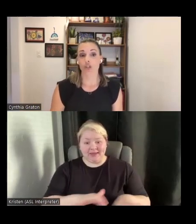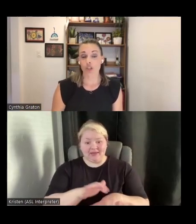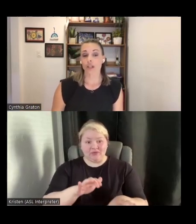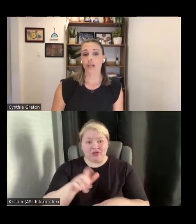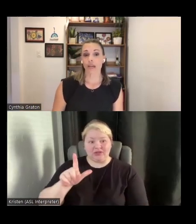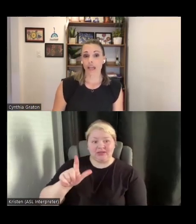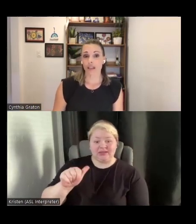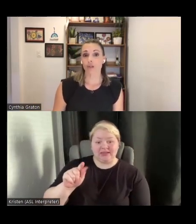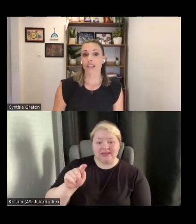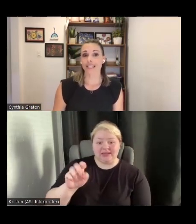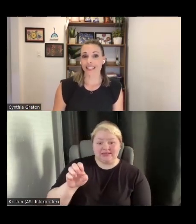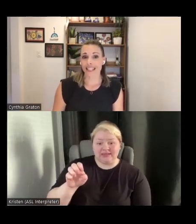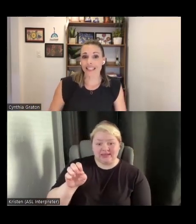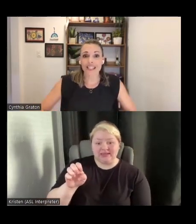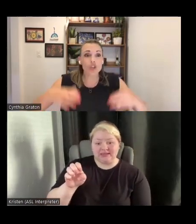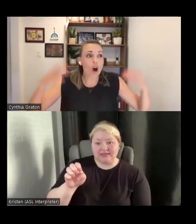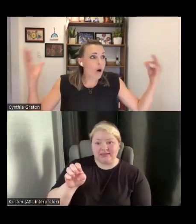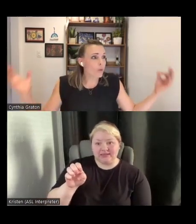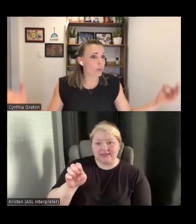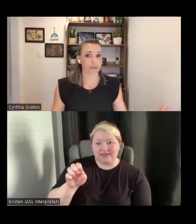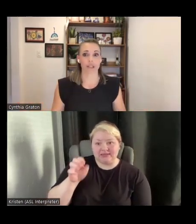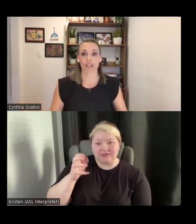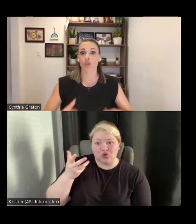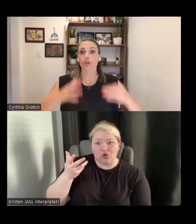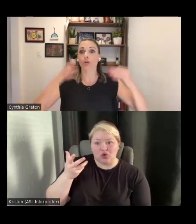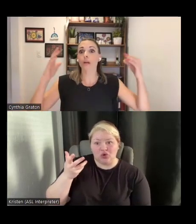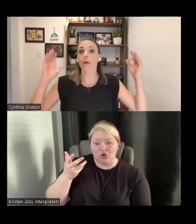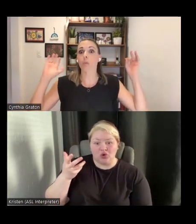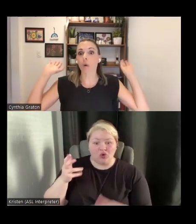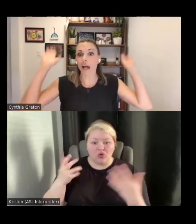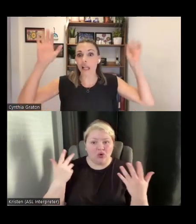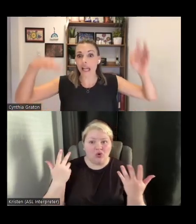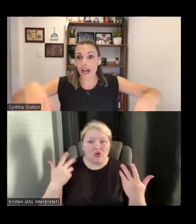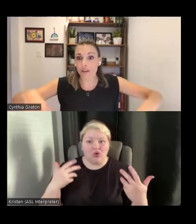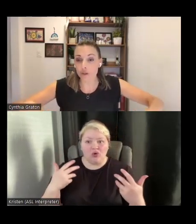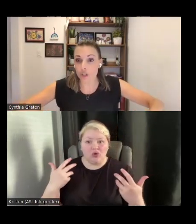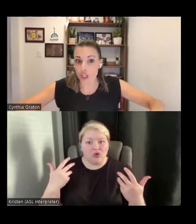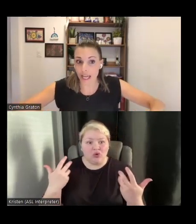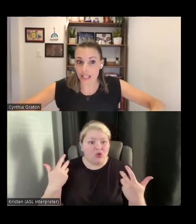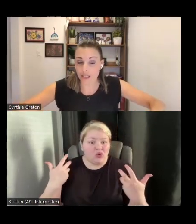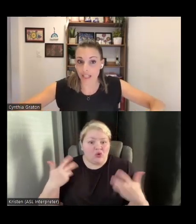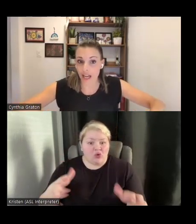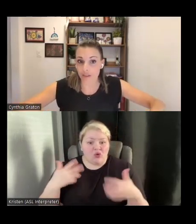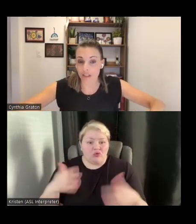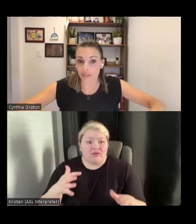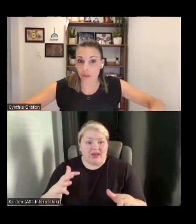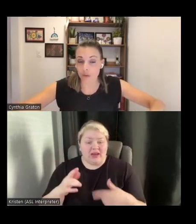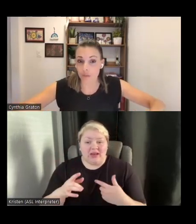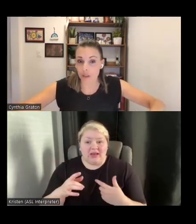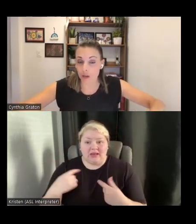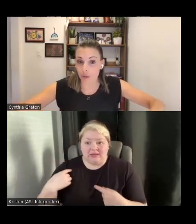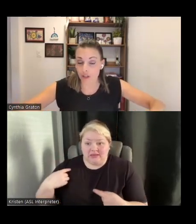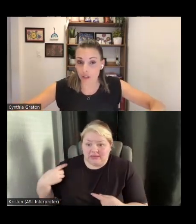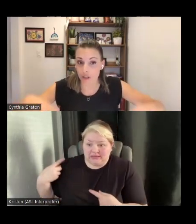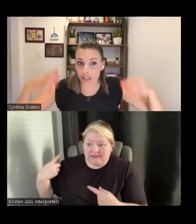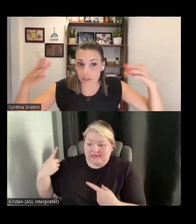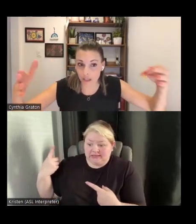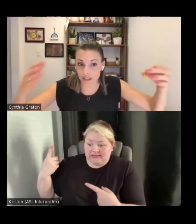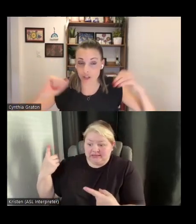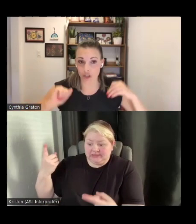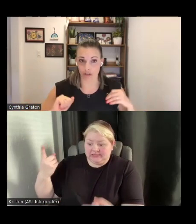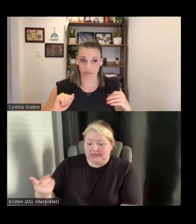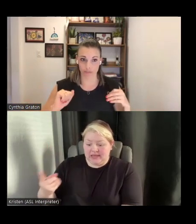The concerning behavior is late. It's occurring well after Jake has been having difficulty meeting a